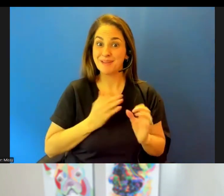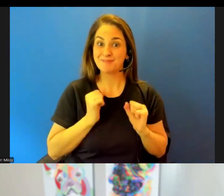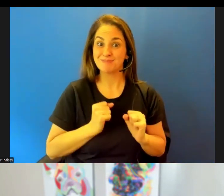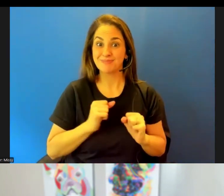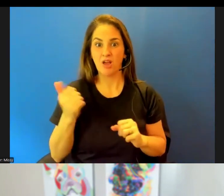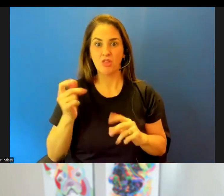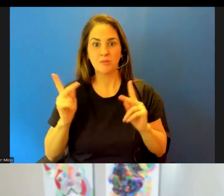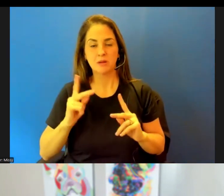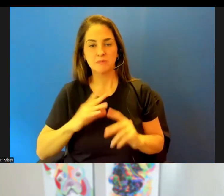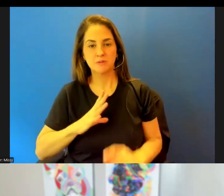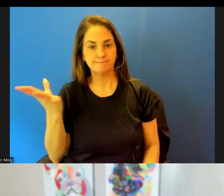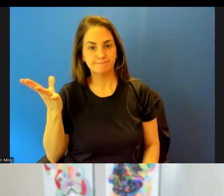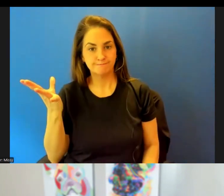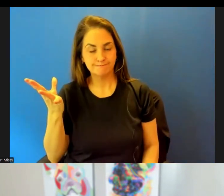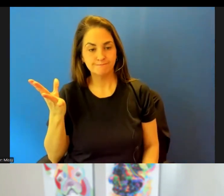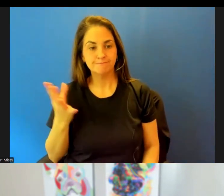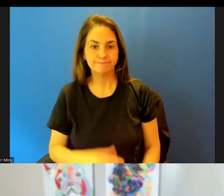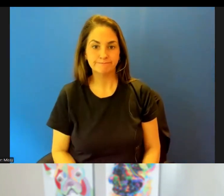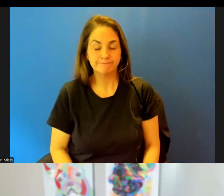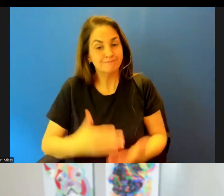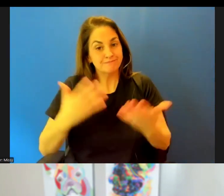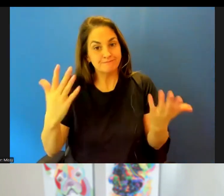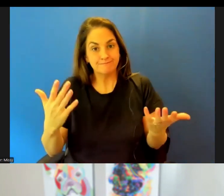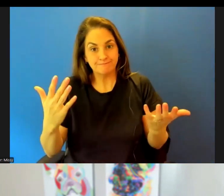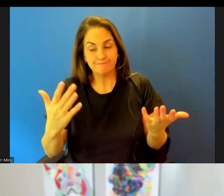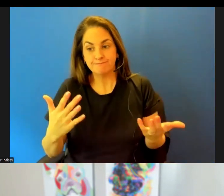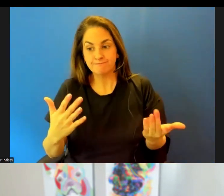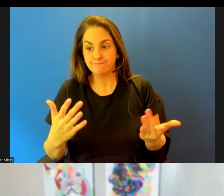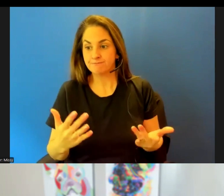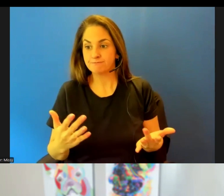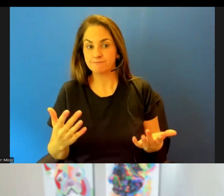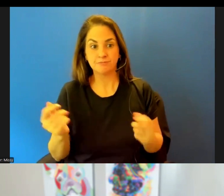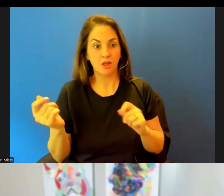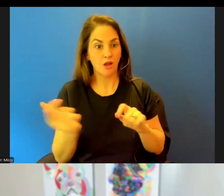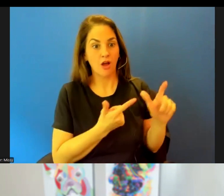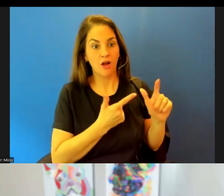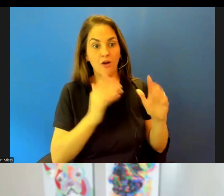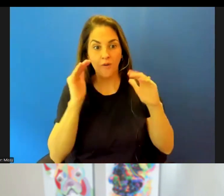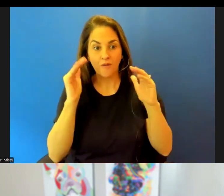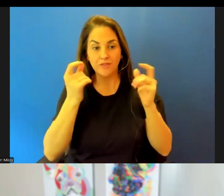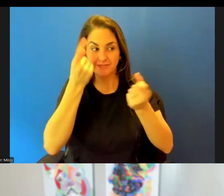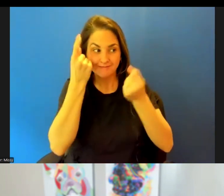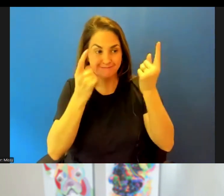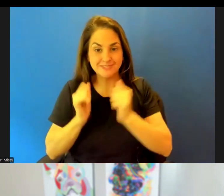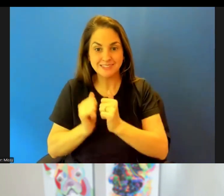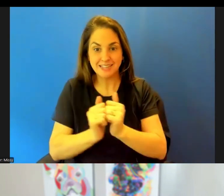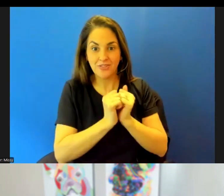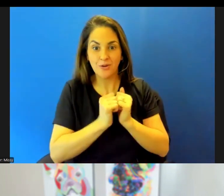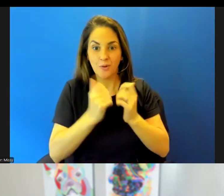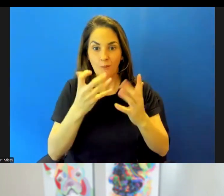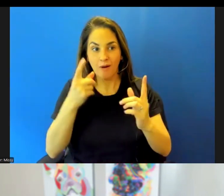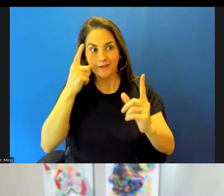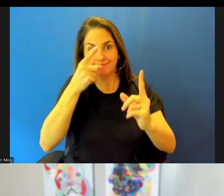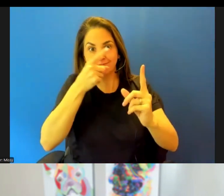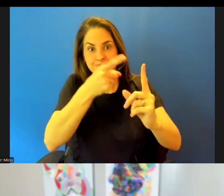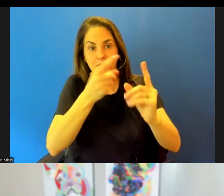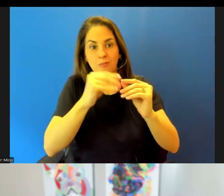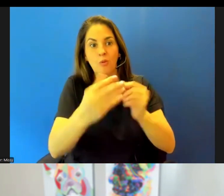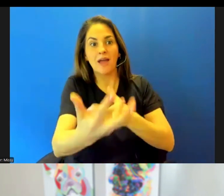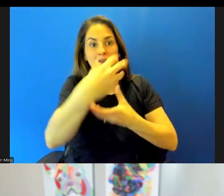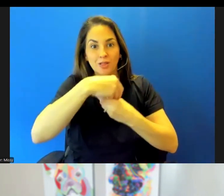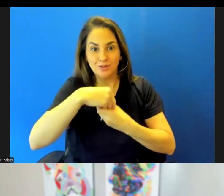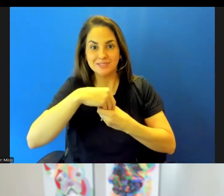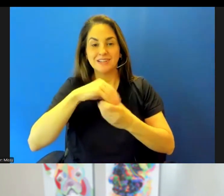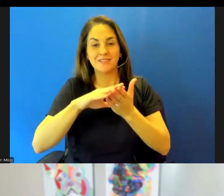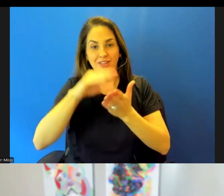other people less happy. But we are all hopefully together working to move towards a more inclusive